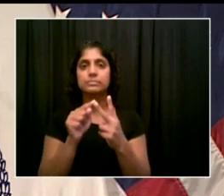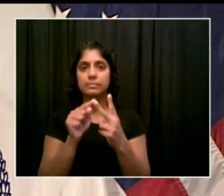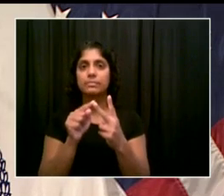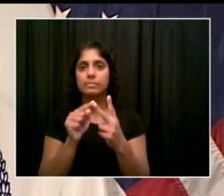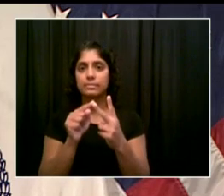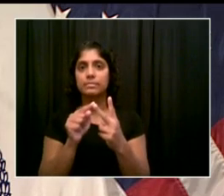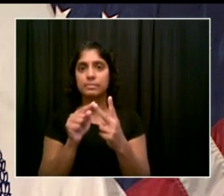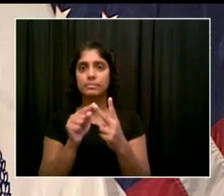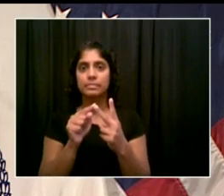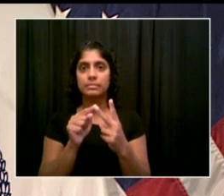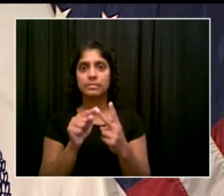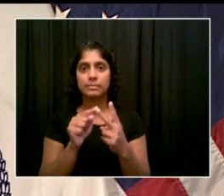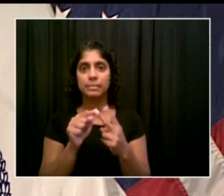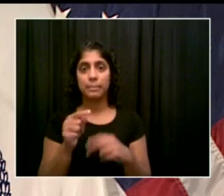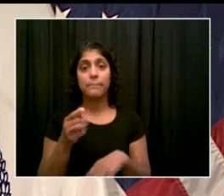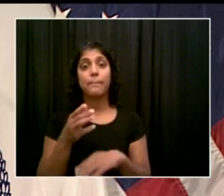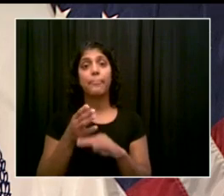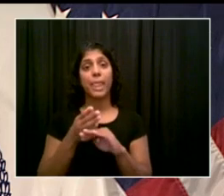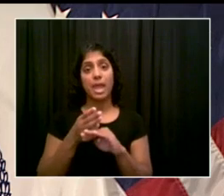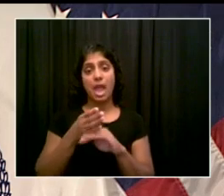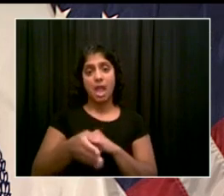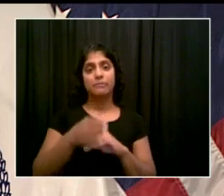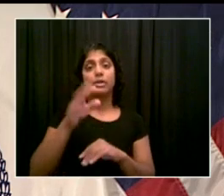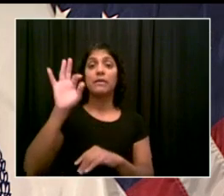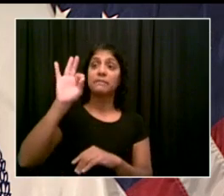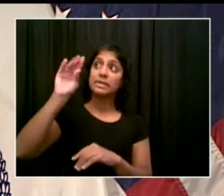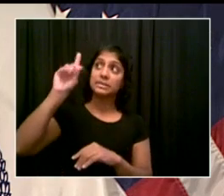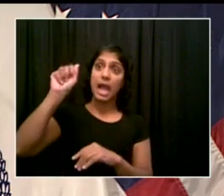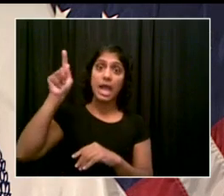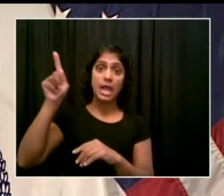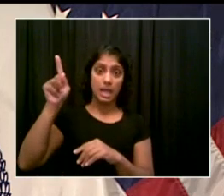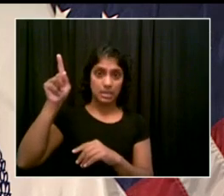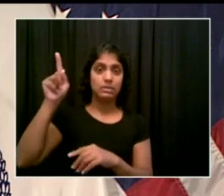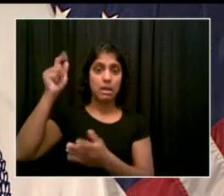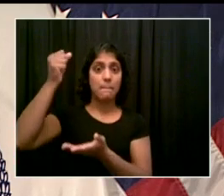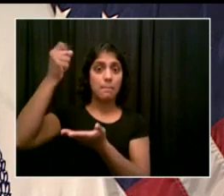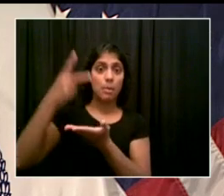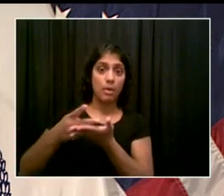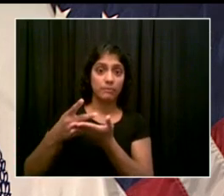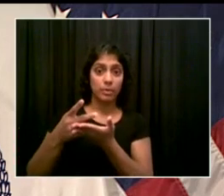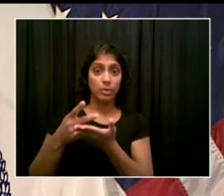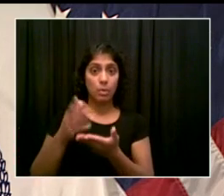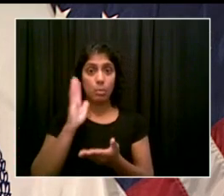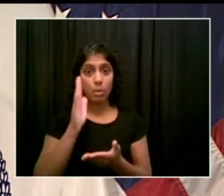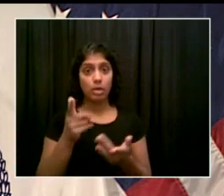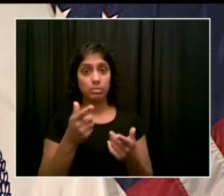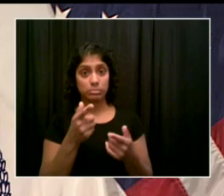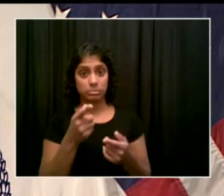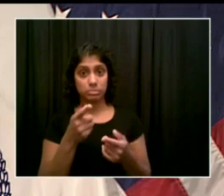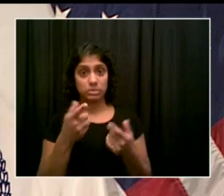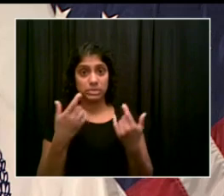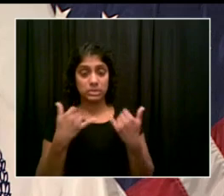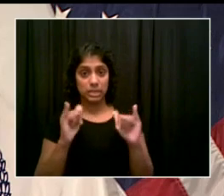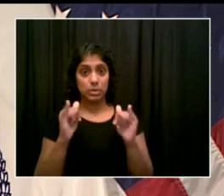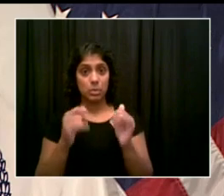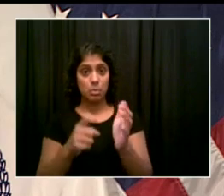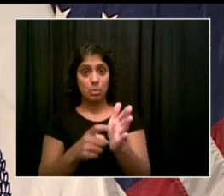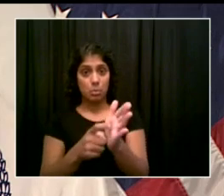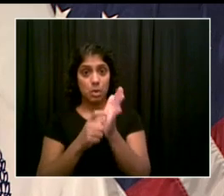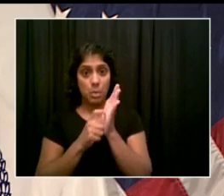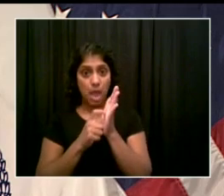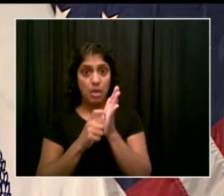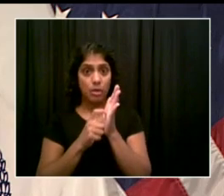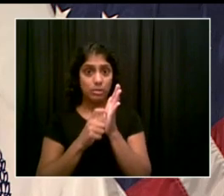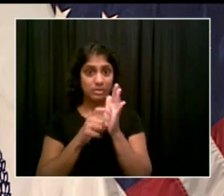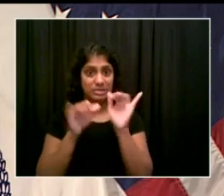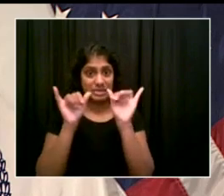that's a first question. I have another question after that. Of course, Mike. Thank you for the question. Look, here's what I'd say. This is, I